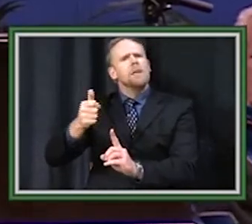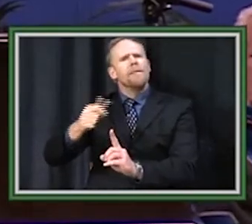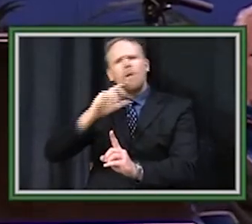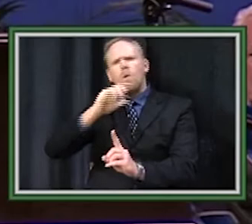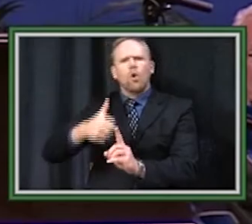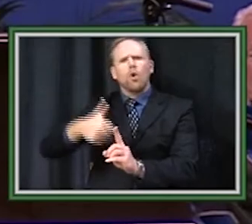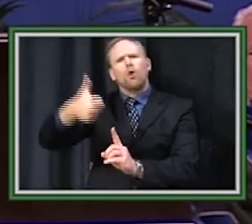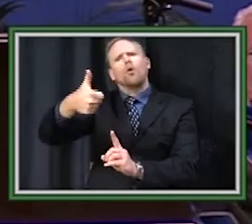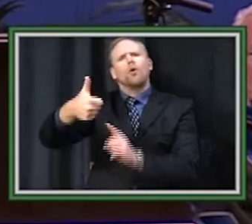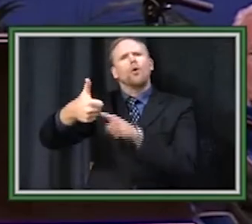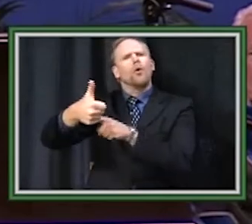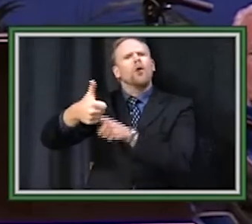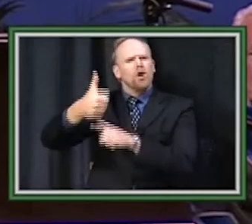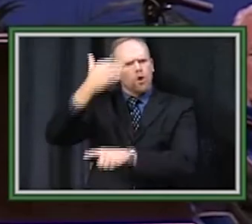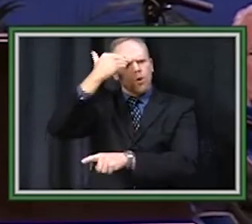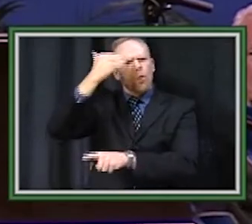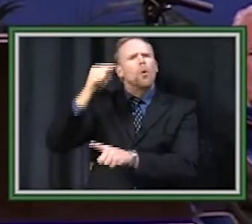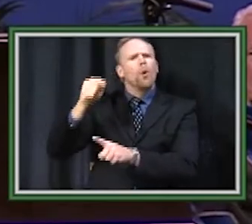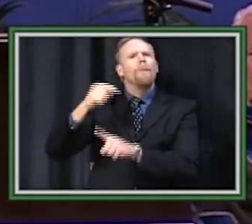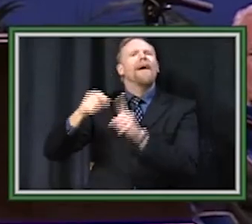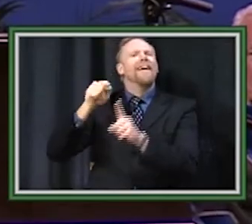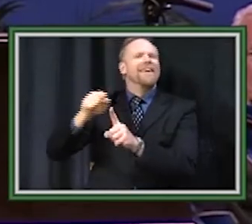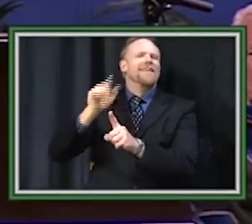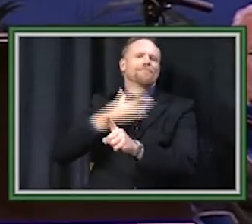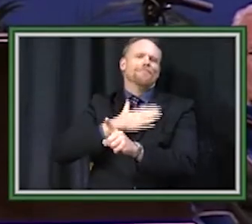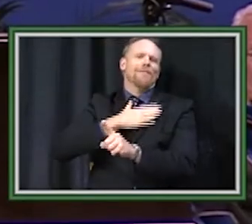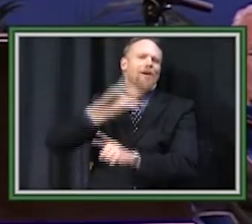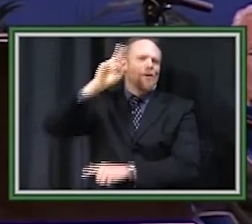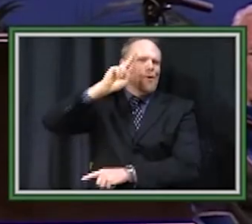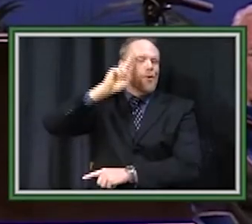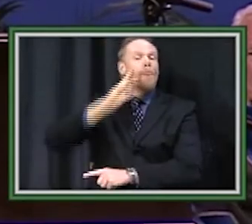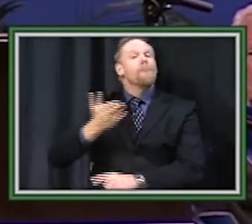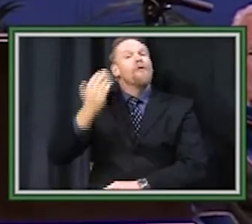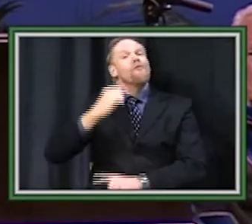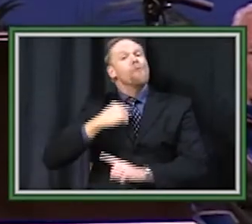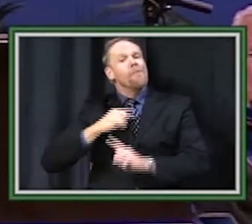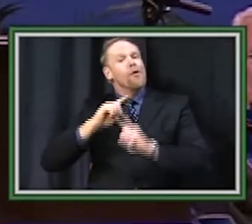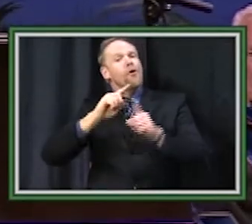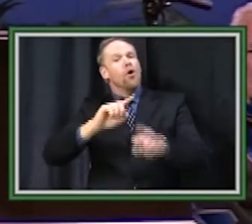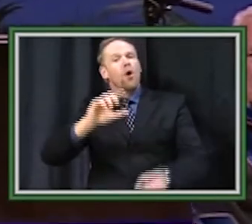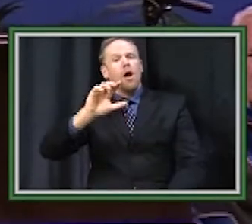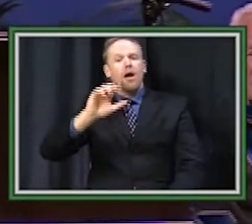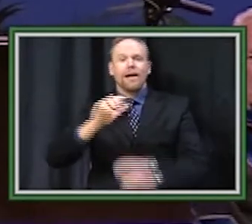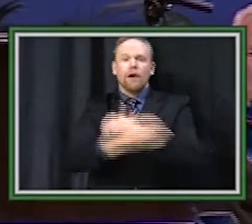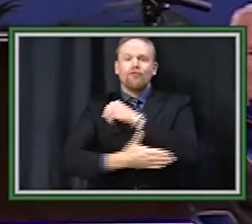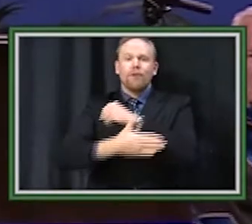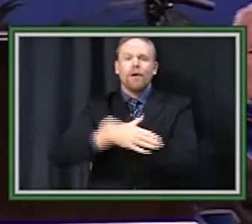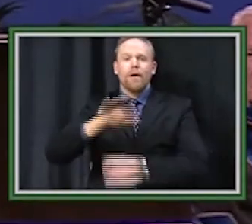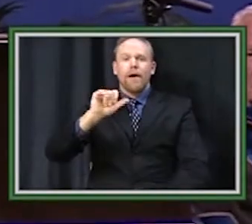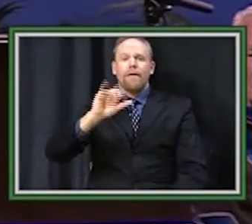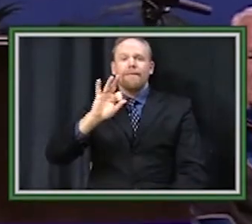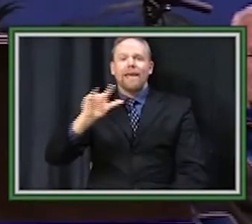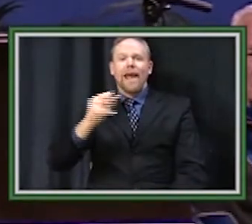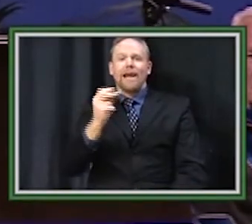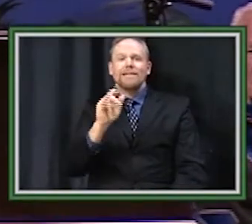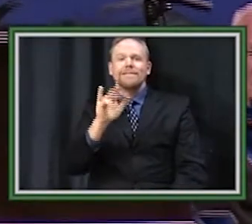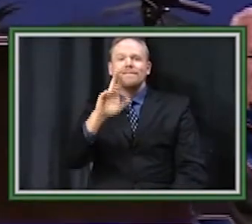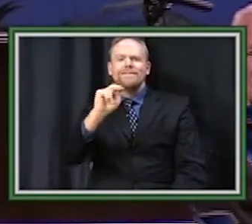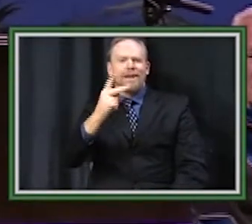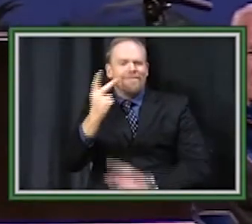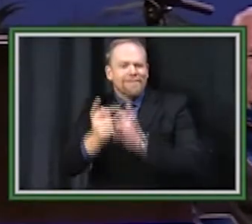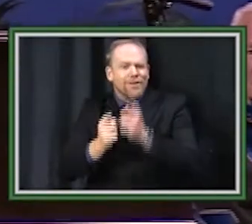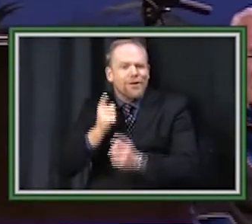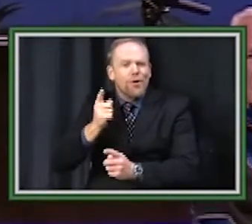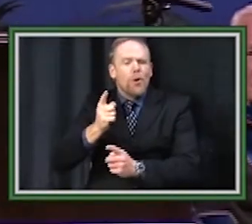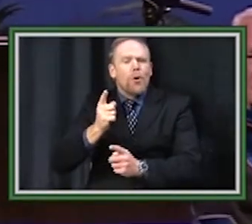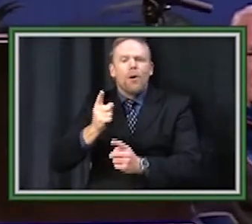my beloved uncle. And when I would visit Afghanistan, I'd spend much of my time with Farhad. And he was one of the kindest and most sensitive young men